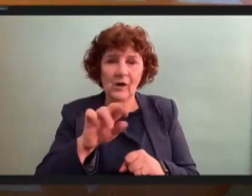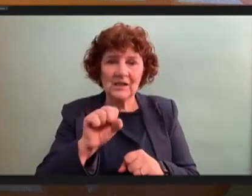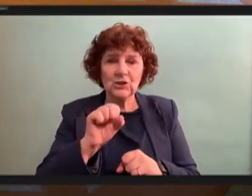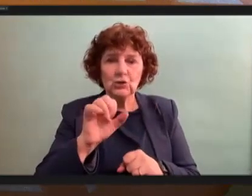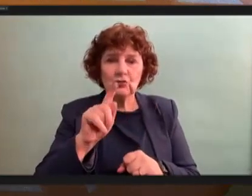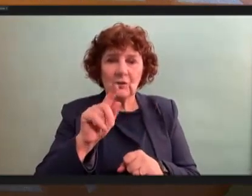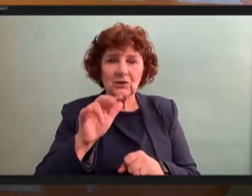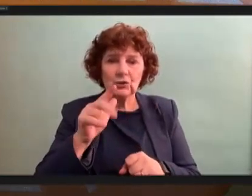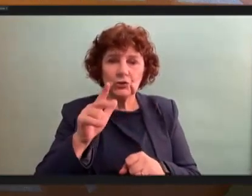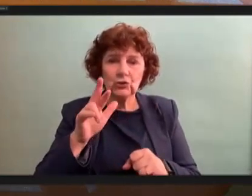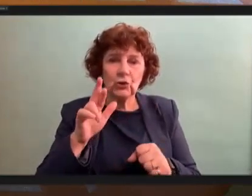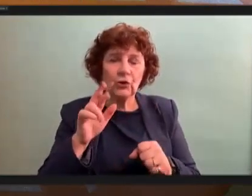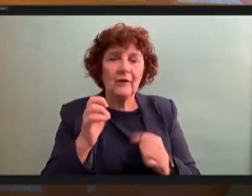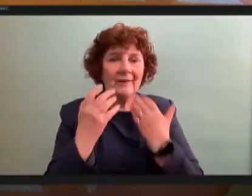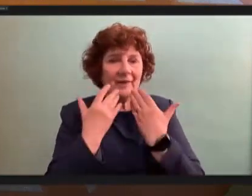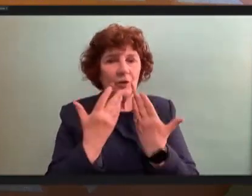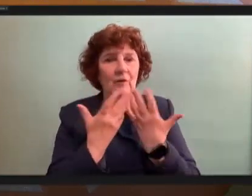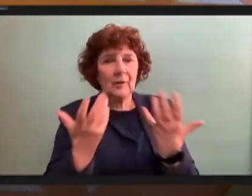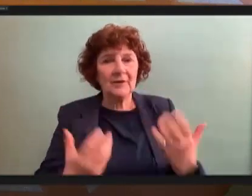Clerk.